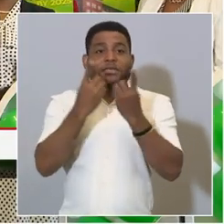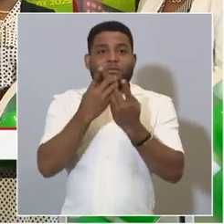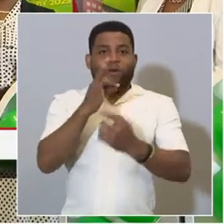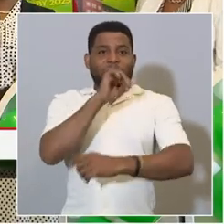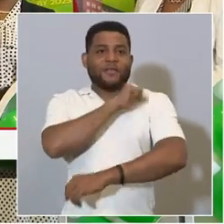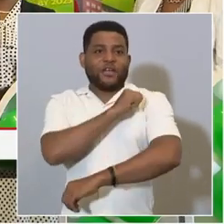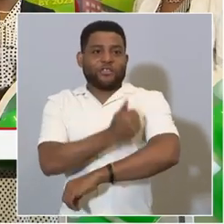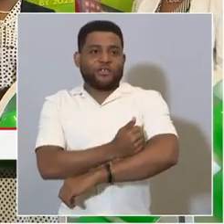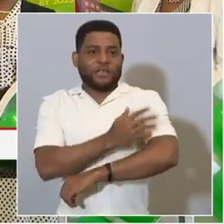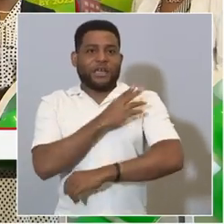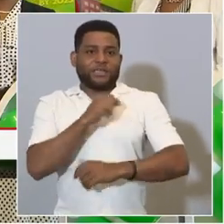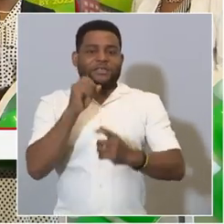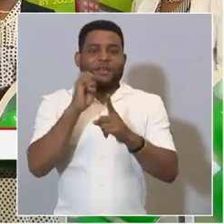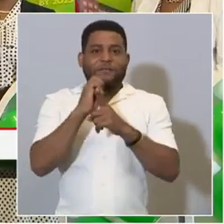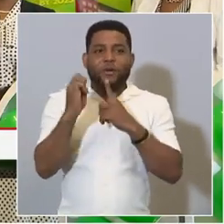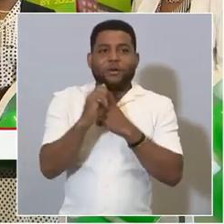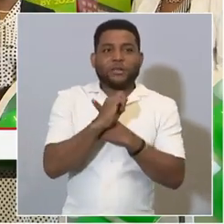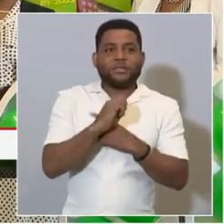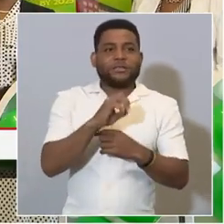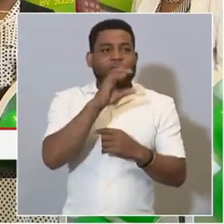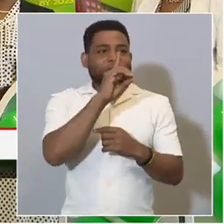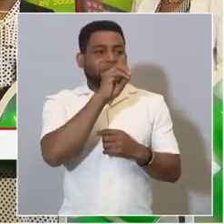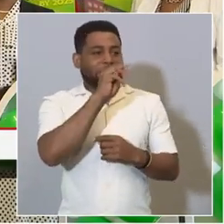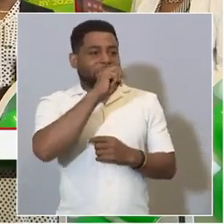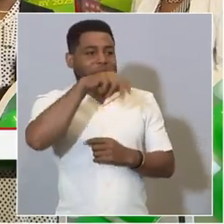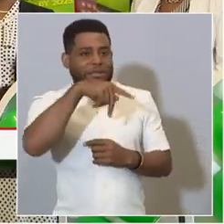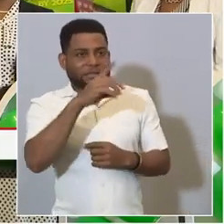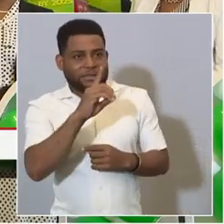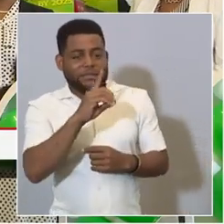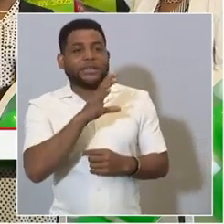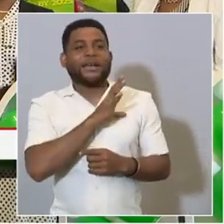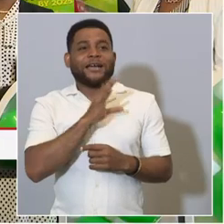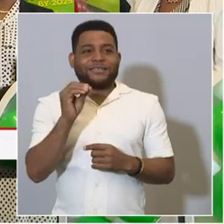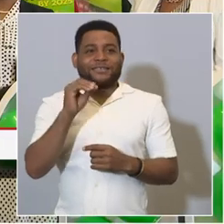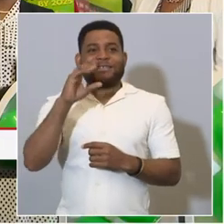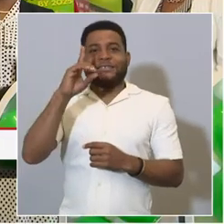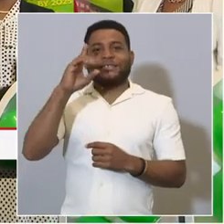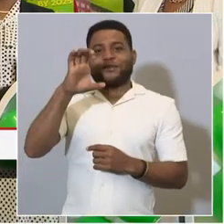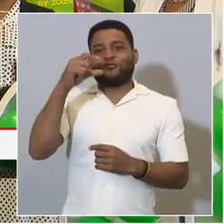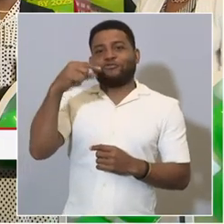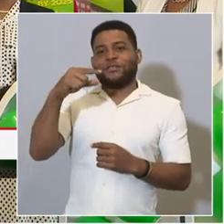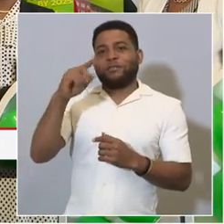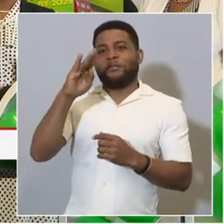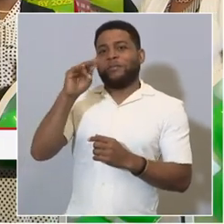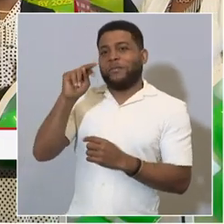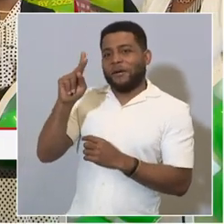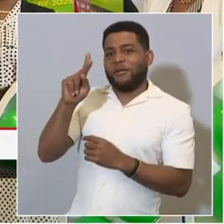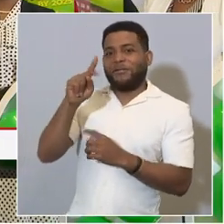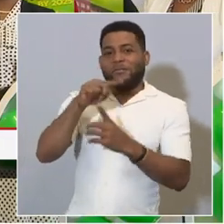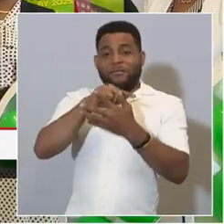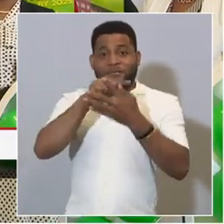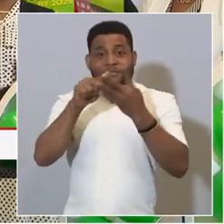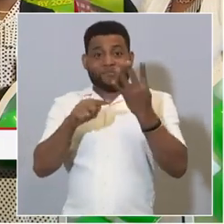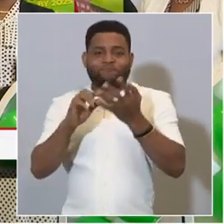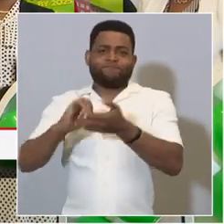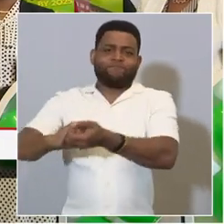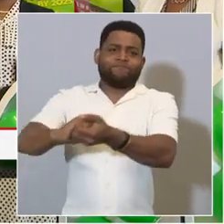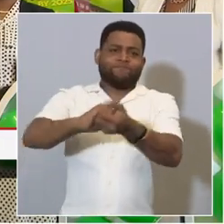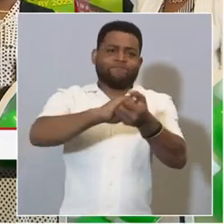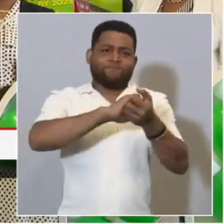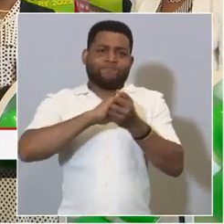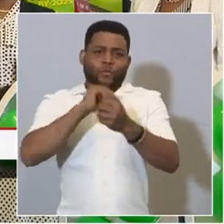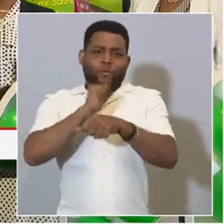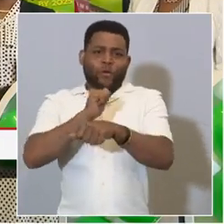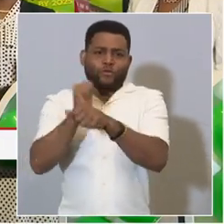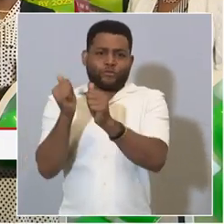Bank. It's these kinds of innovative, creative products that is going to allow us to continue to deliver affordable housing in the future.